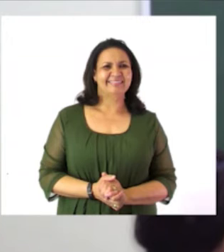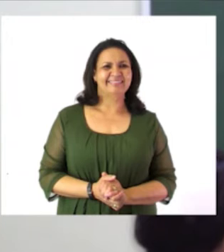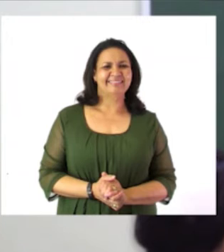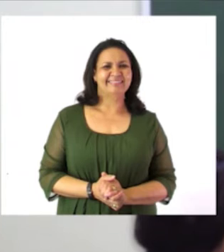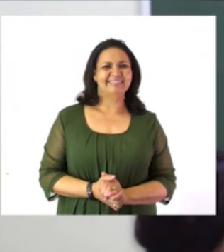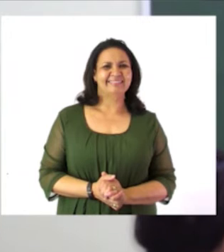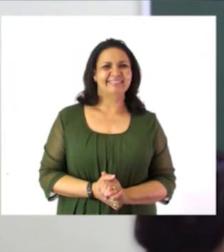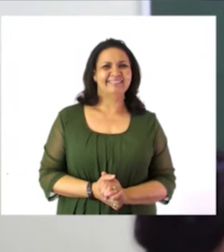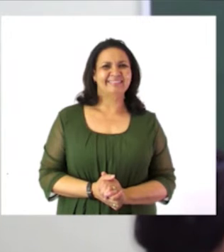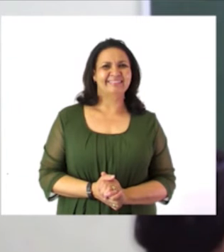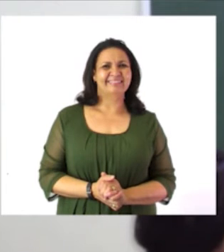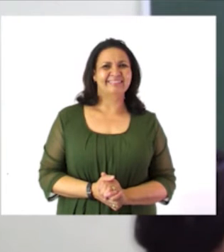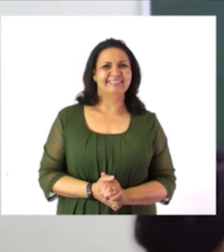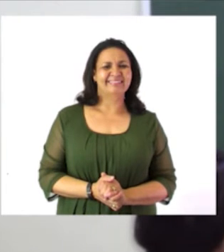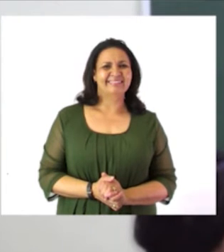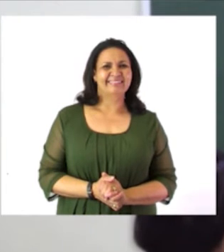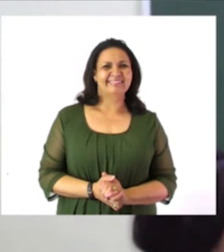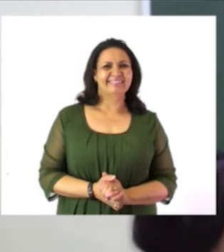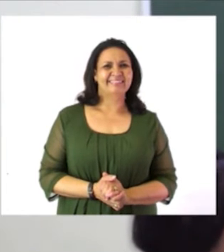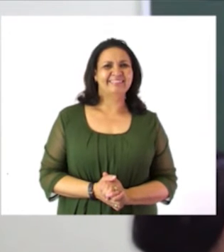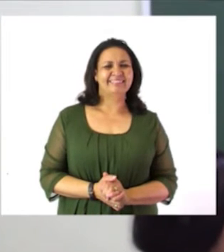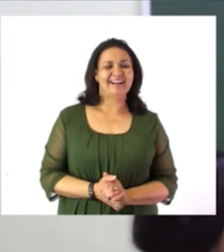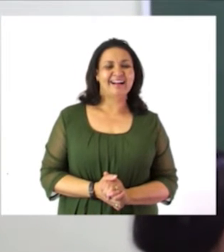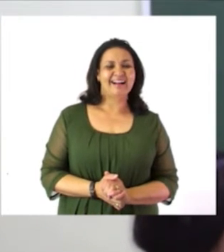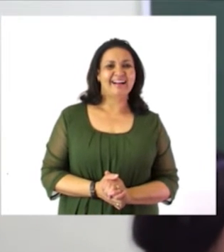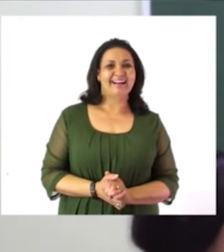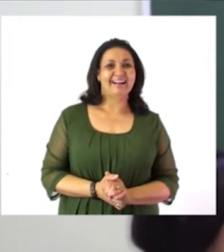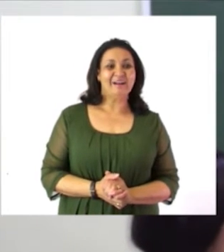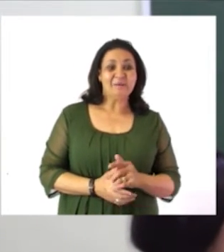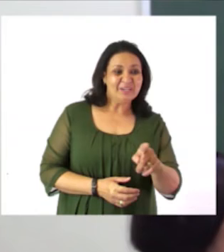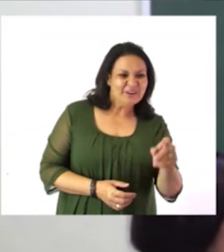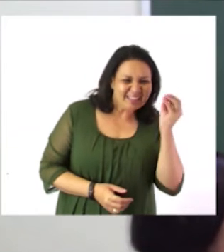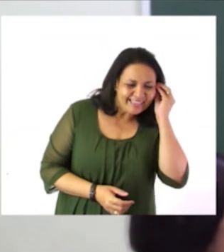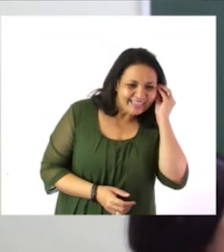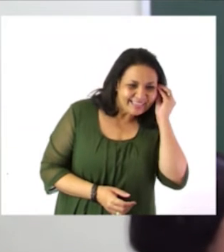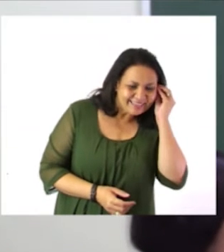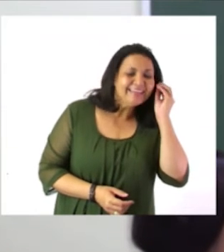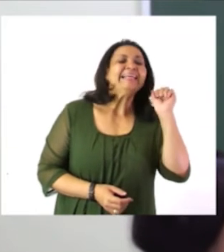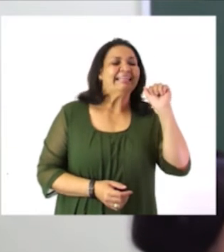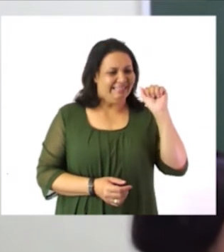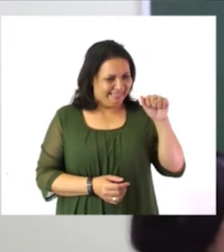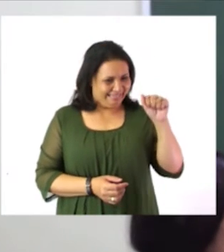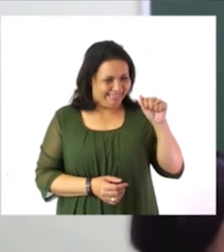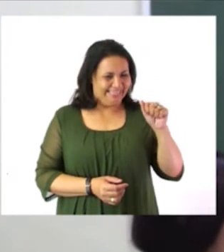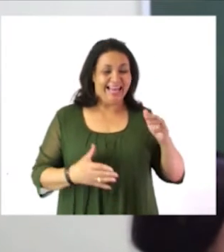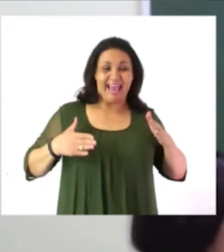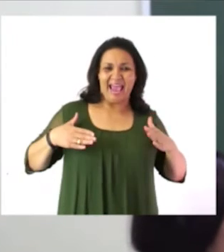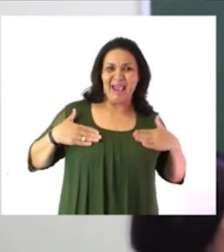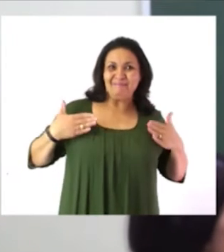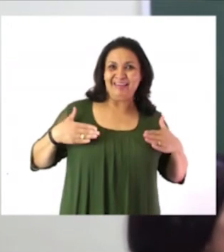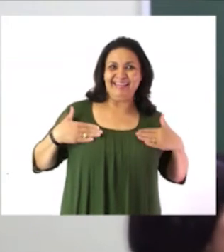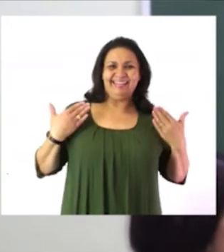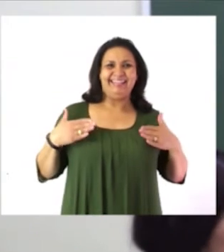Wow, I can already see that it's a happy face, and that